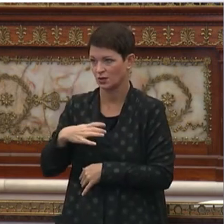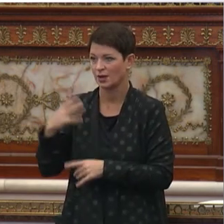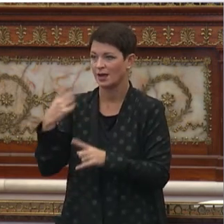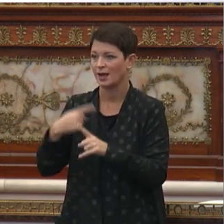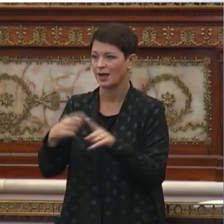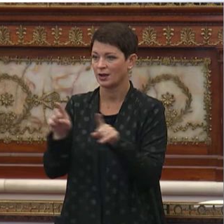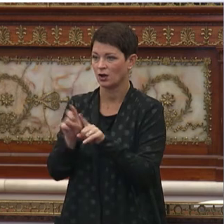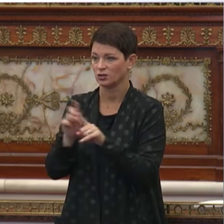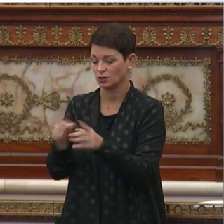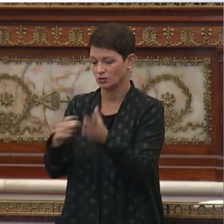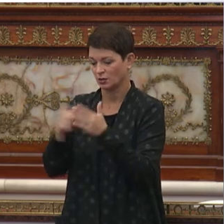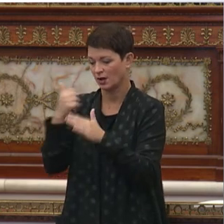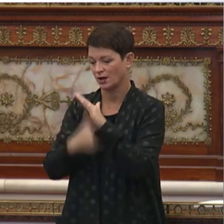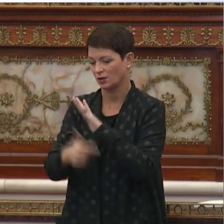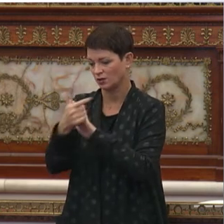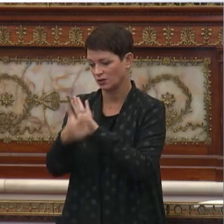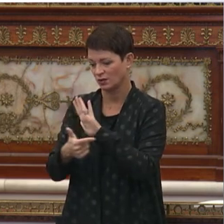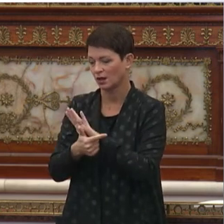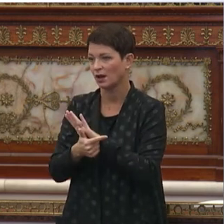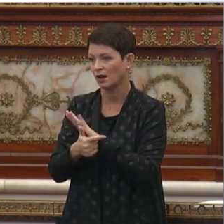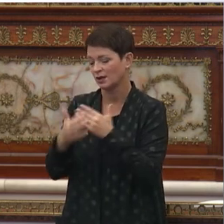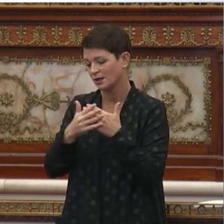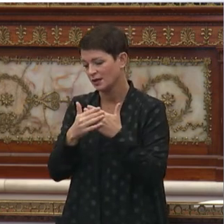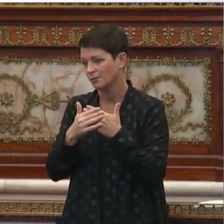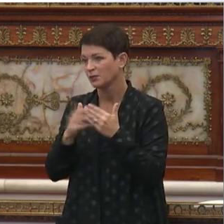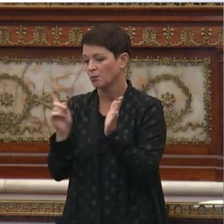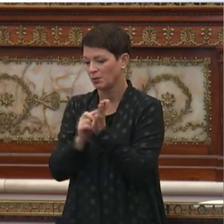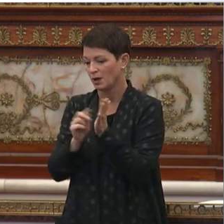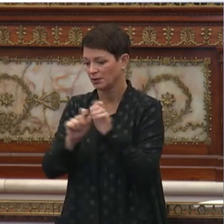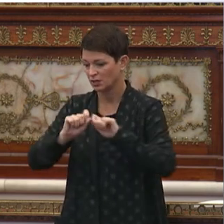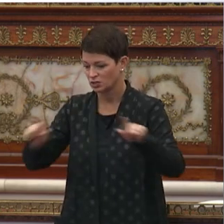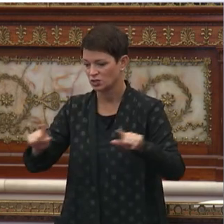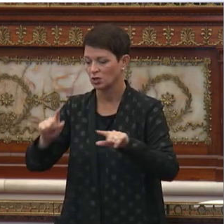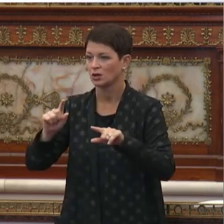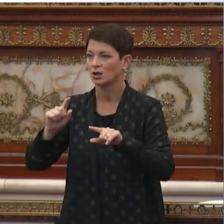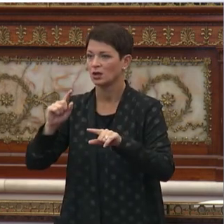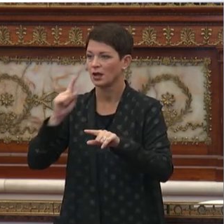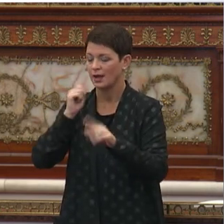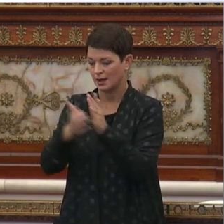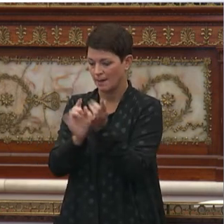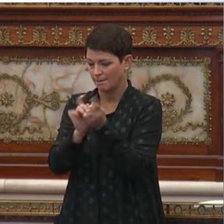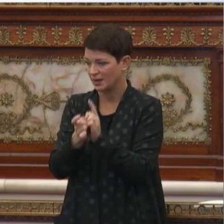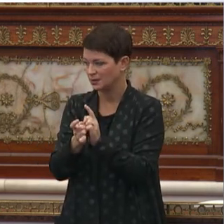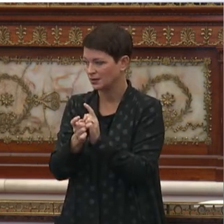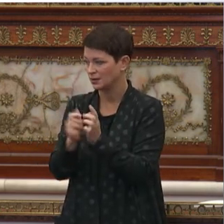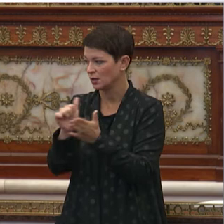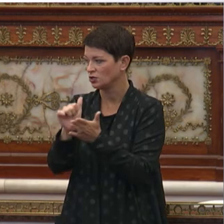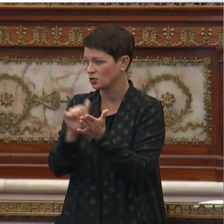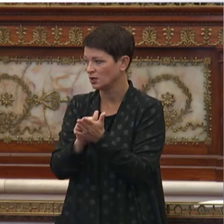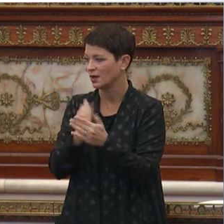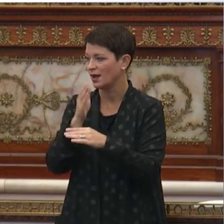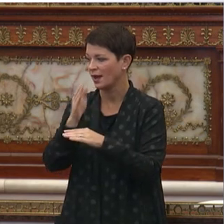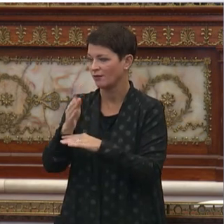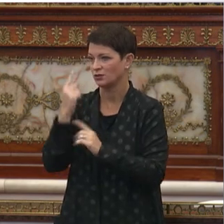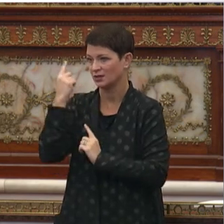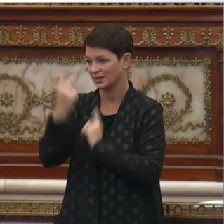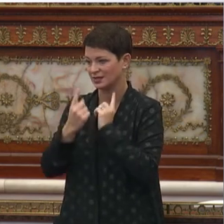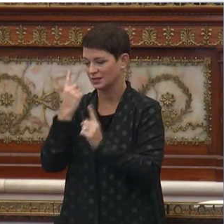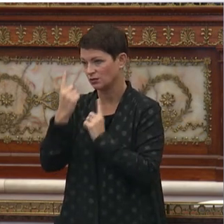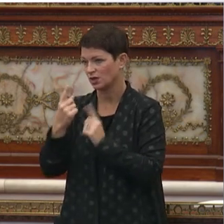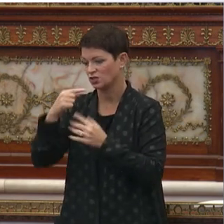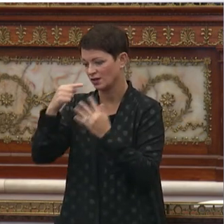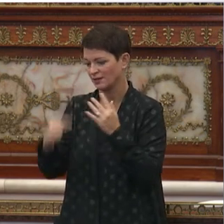as required by law, subsequently published on an amended agenda after the consideration of